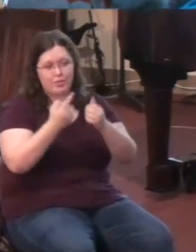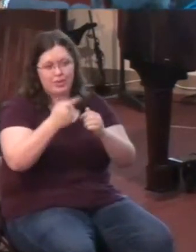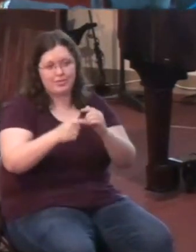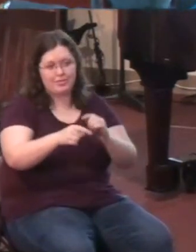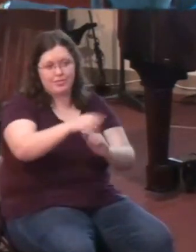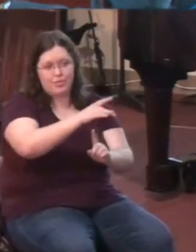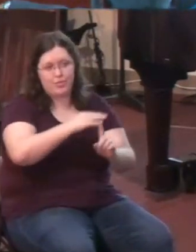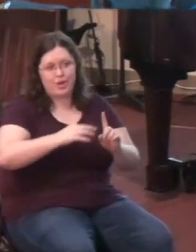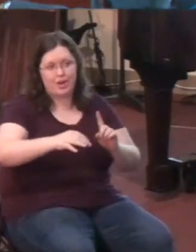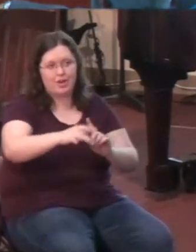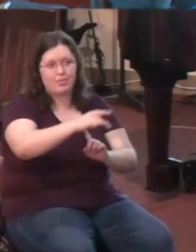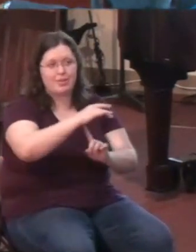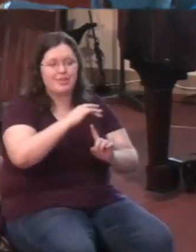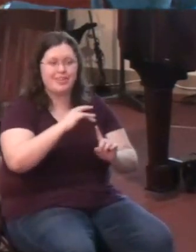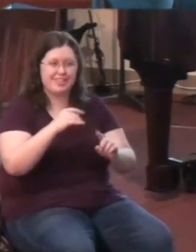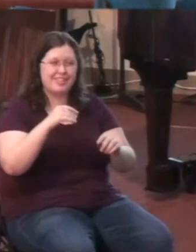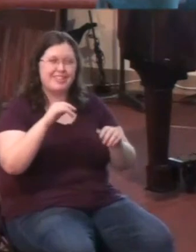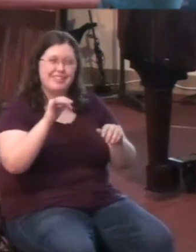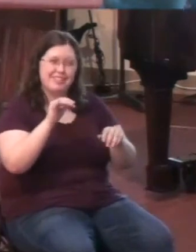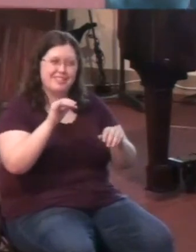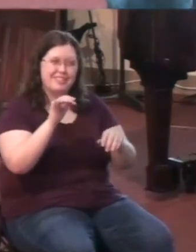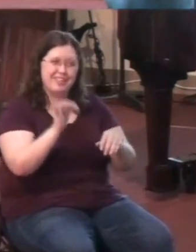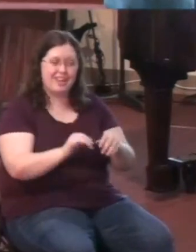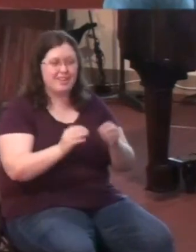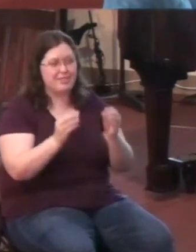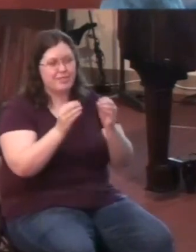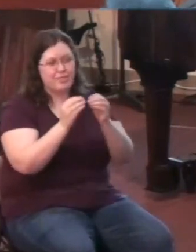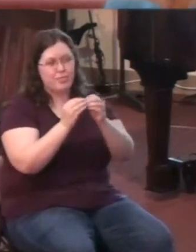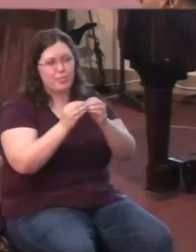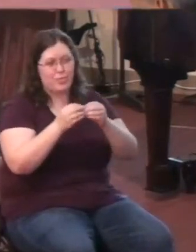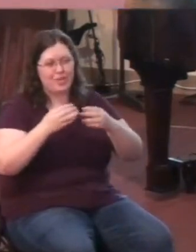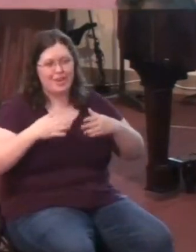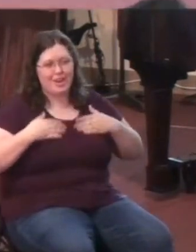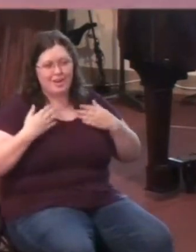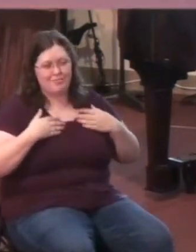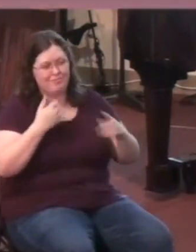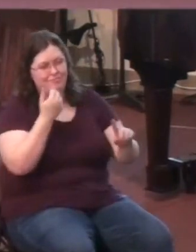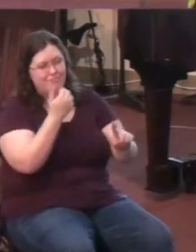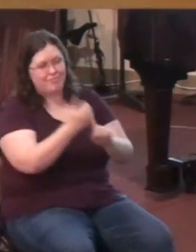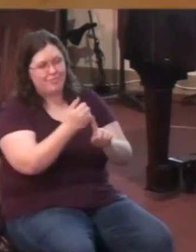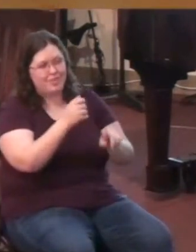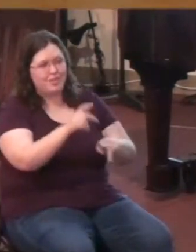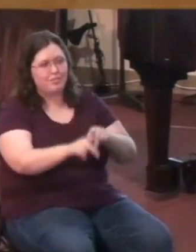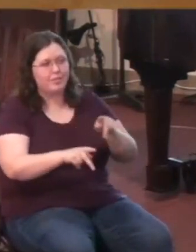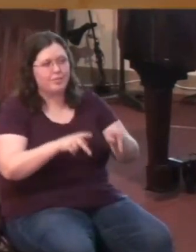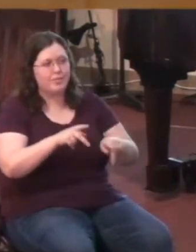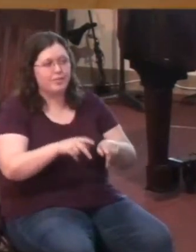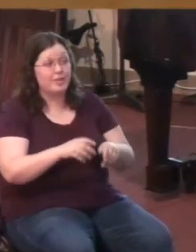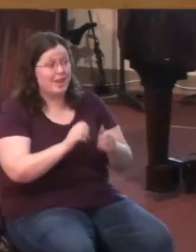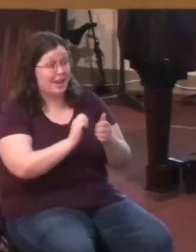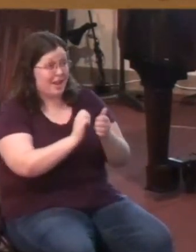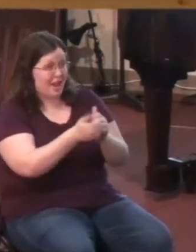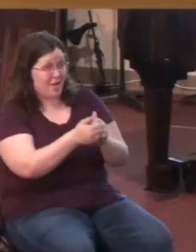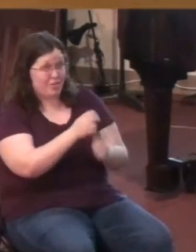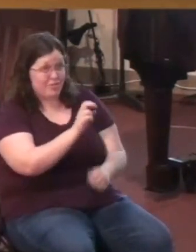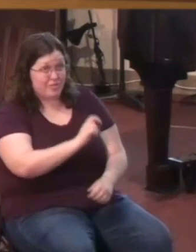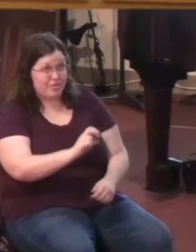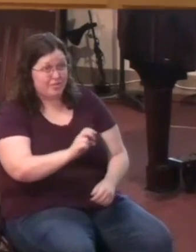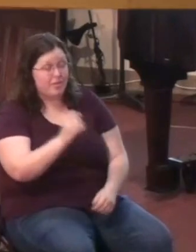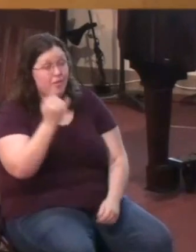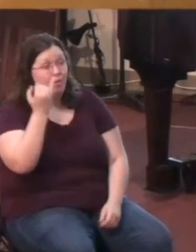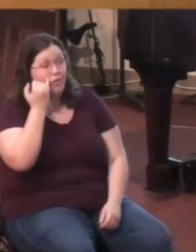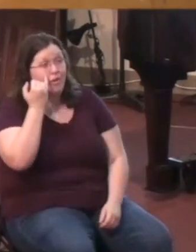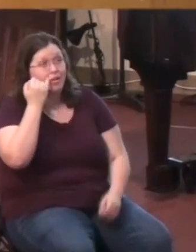a happier footprint in my journey. So how can we navigate? Well, if we're immediately hijacked,